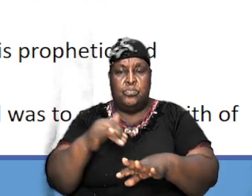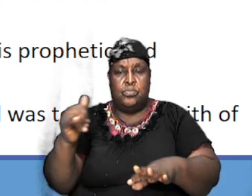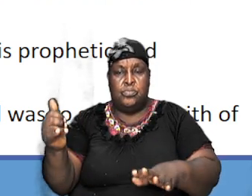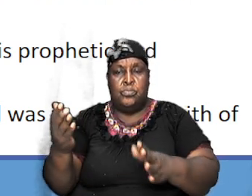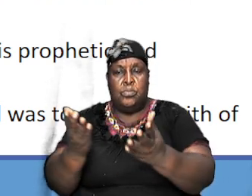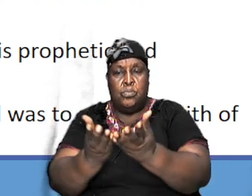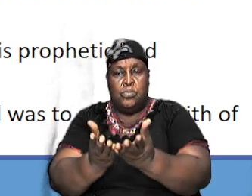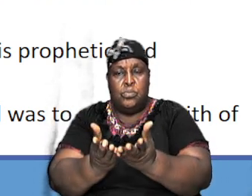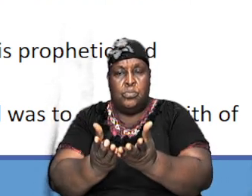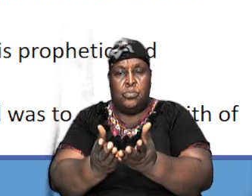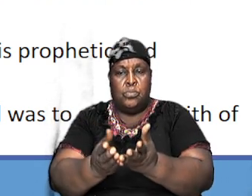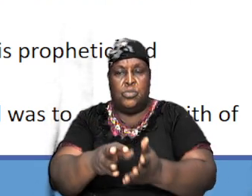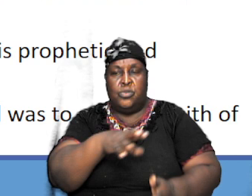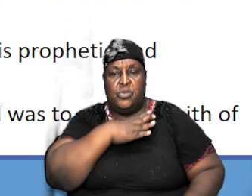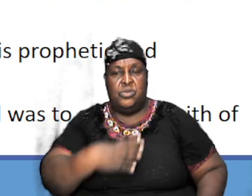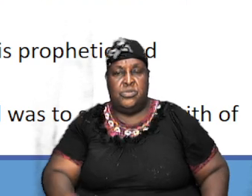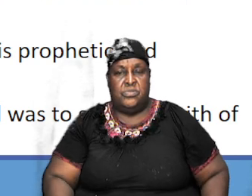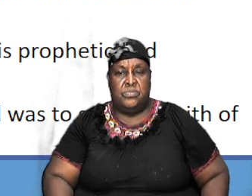Right?